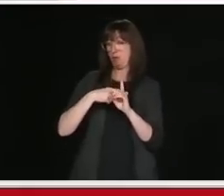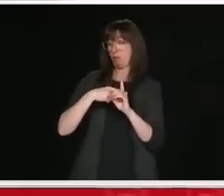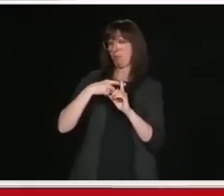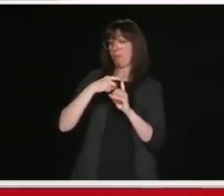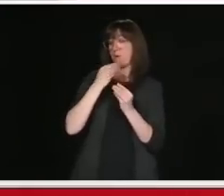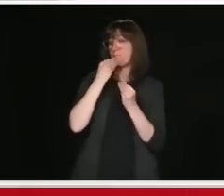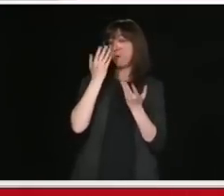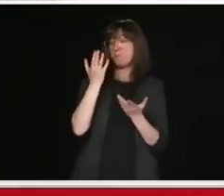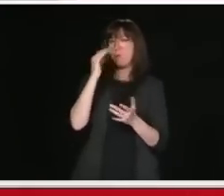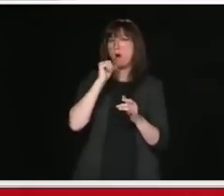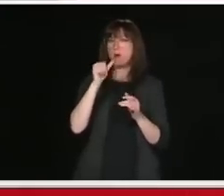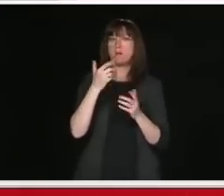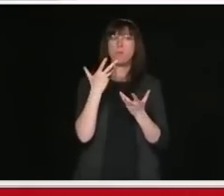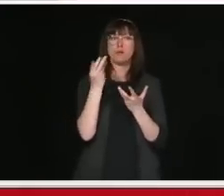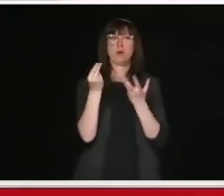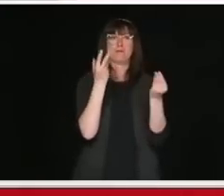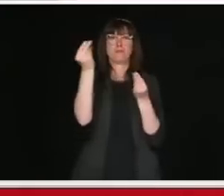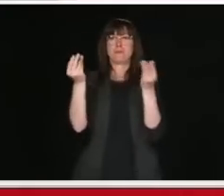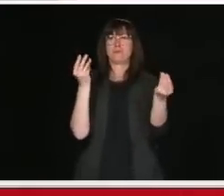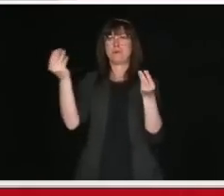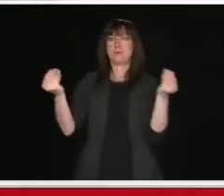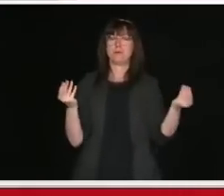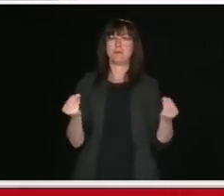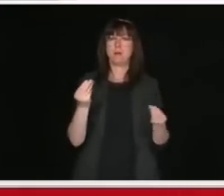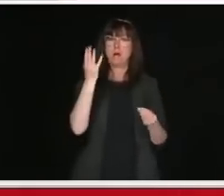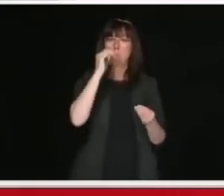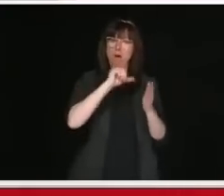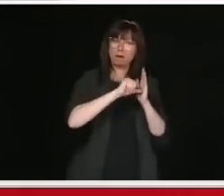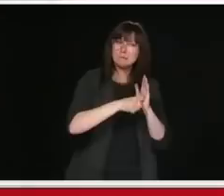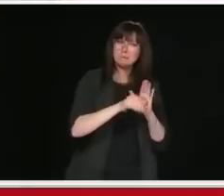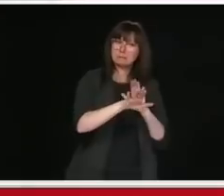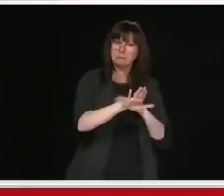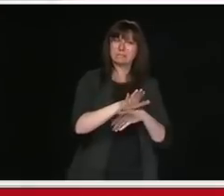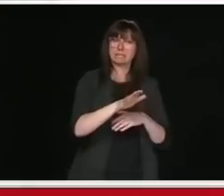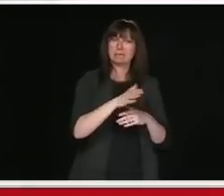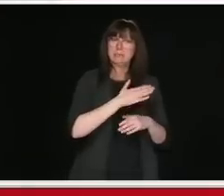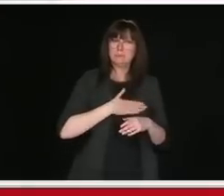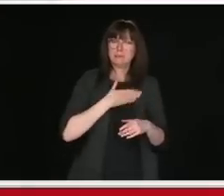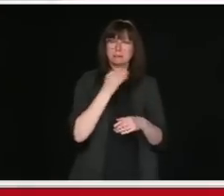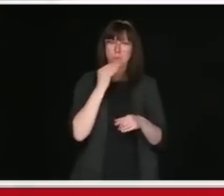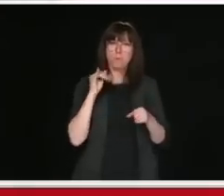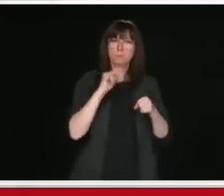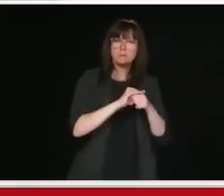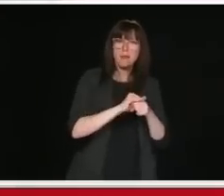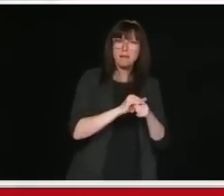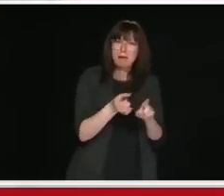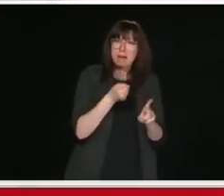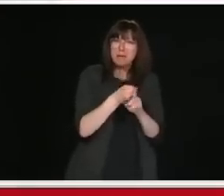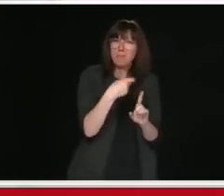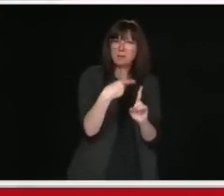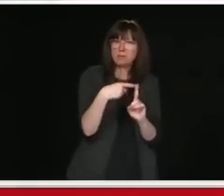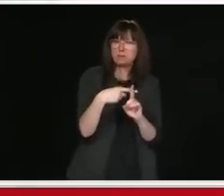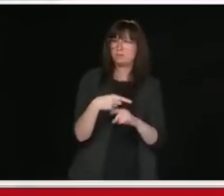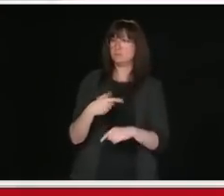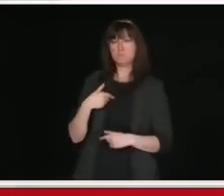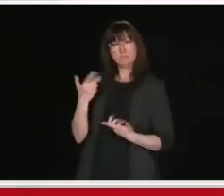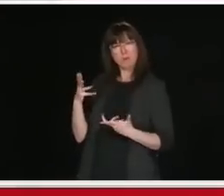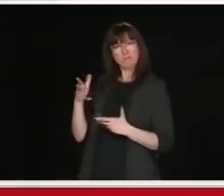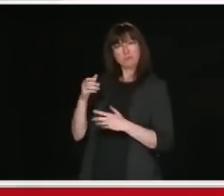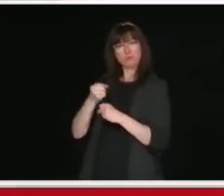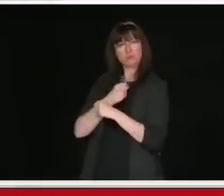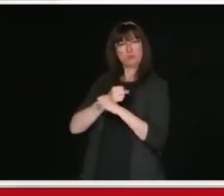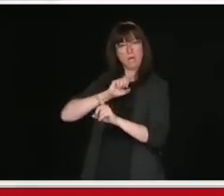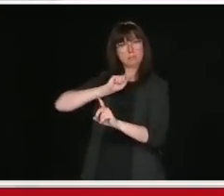understand just how much of an impact their behavior will make? We have been releasing numbers. We've been releasing the data regularly.